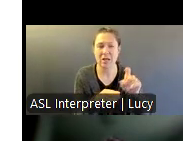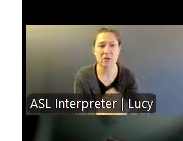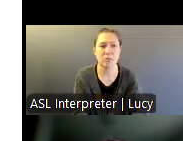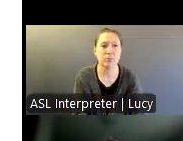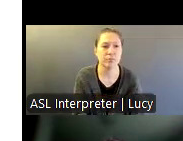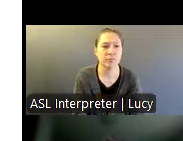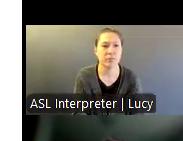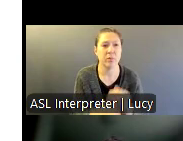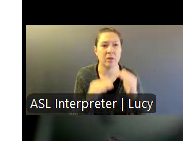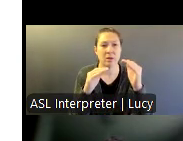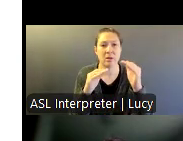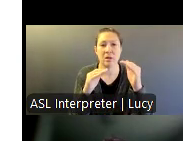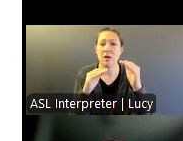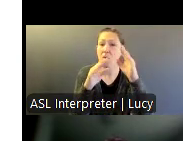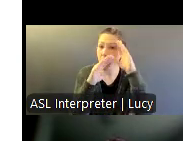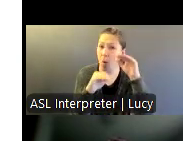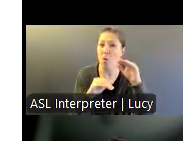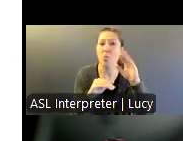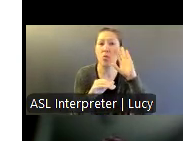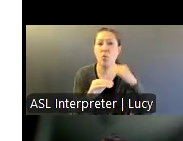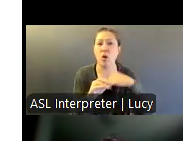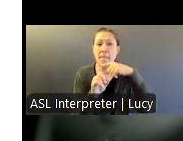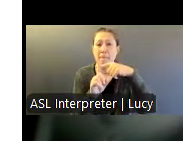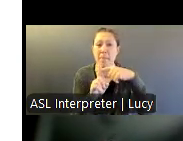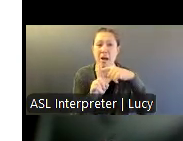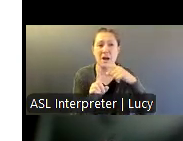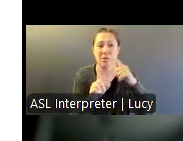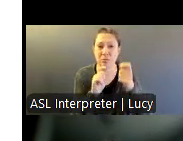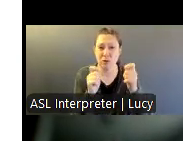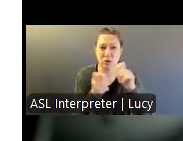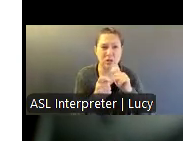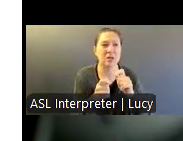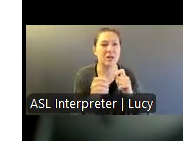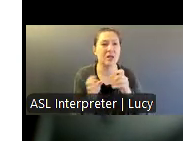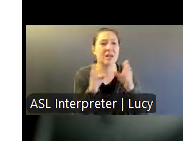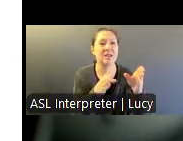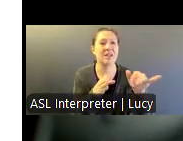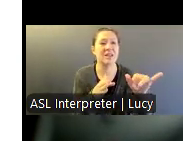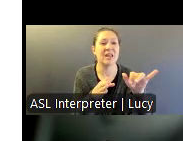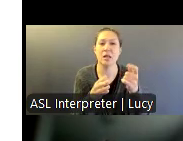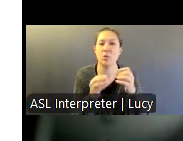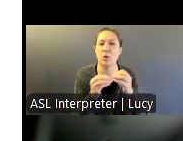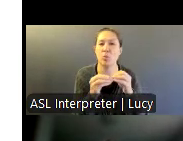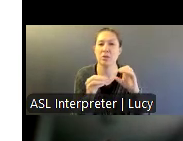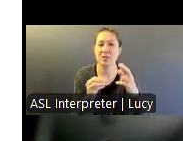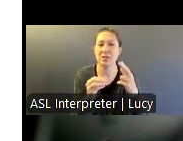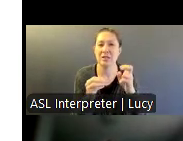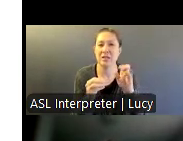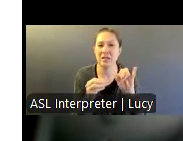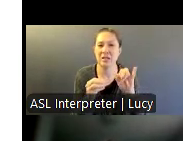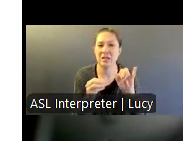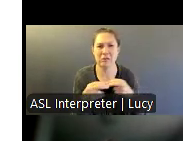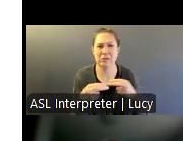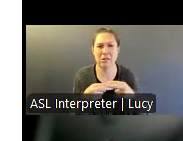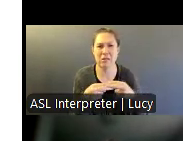moving towards positive change. Oh, so here's more about CHEI. Sorry, we're jumping around. So this